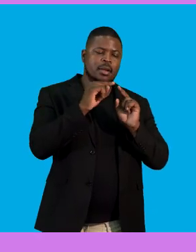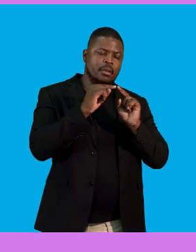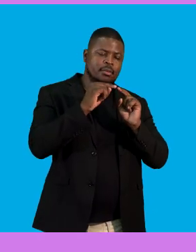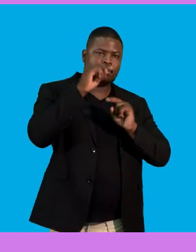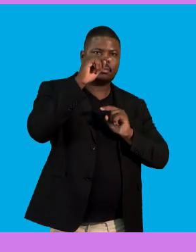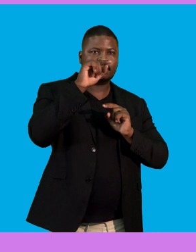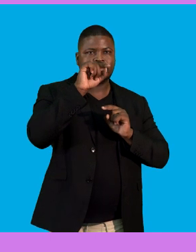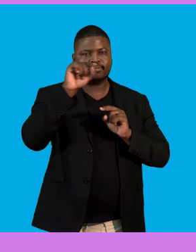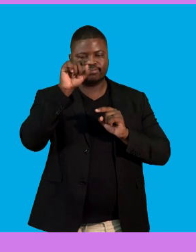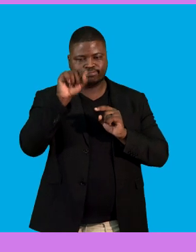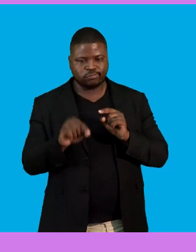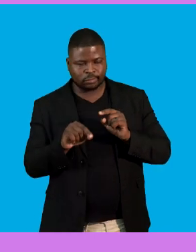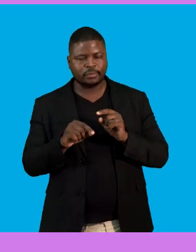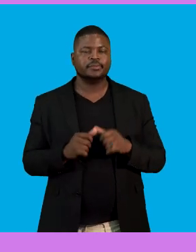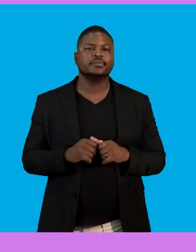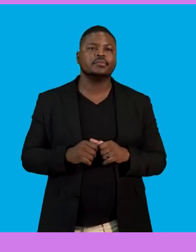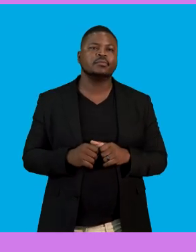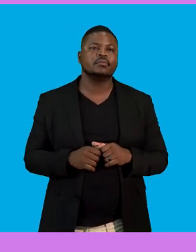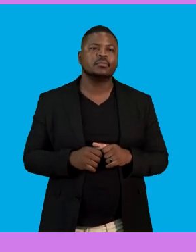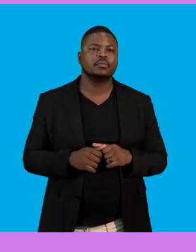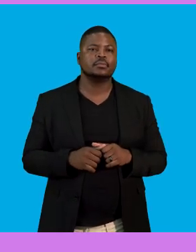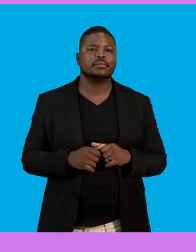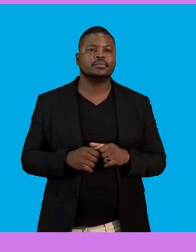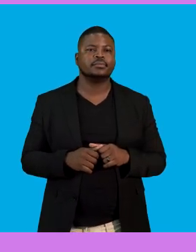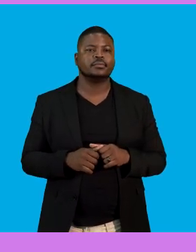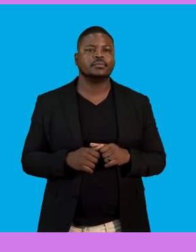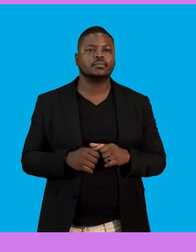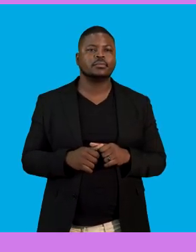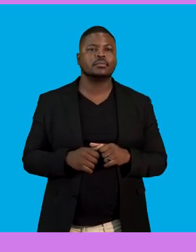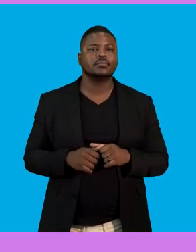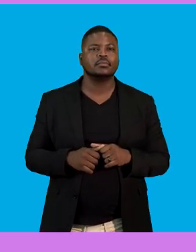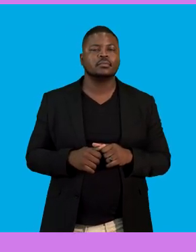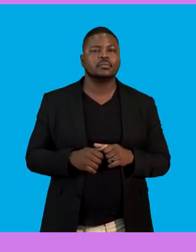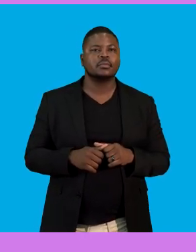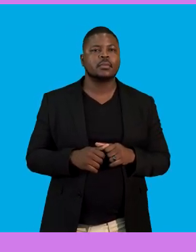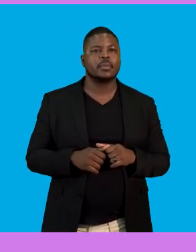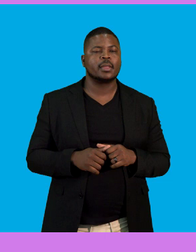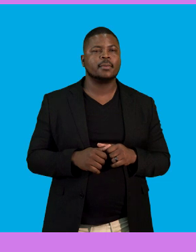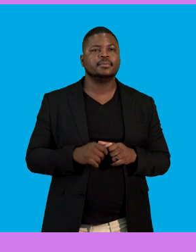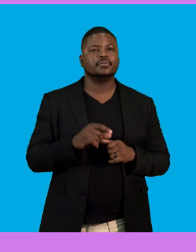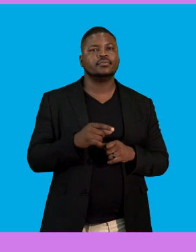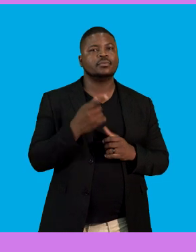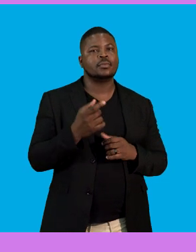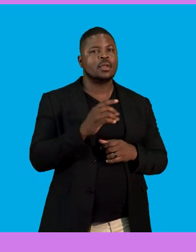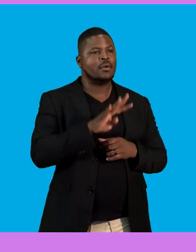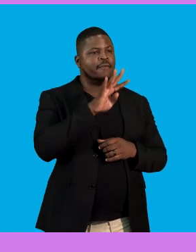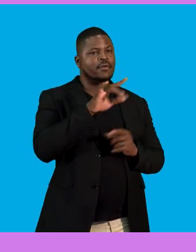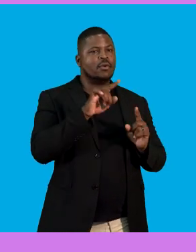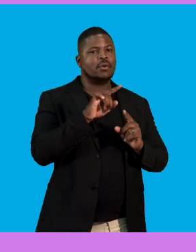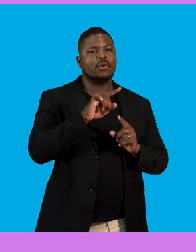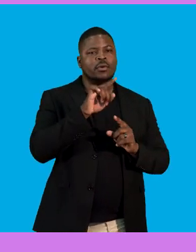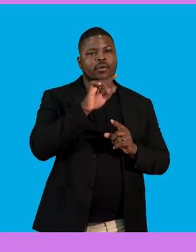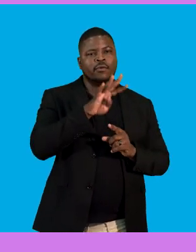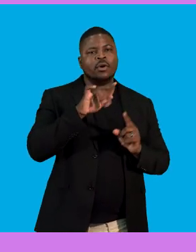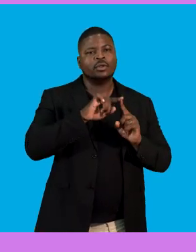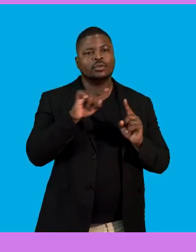increasing just like that. We've got 8 learners. And between 4 to 5 hours, we've